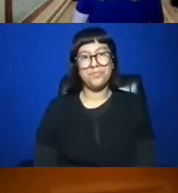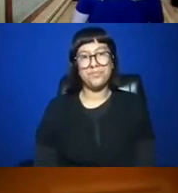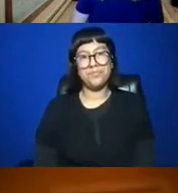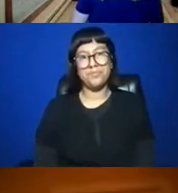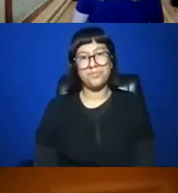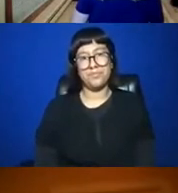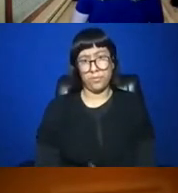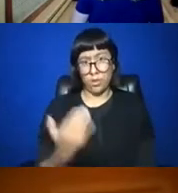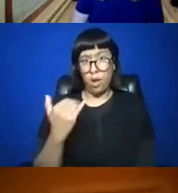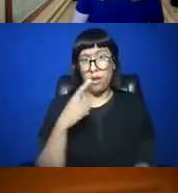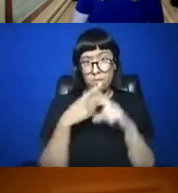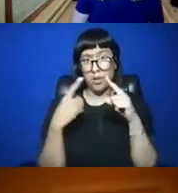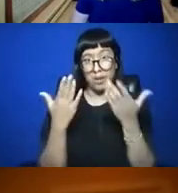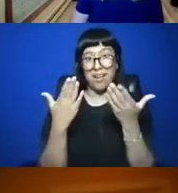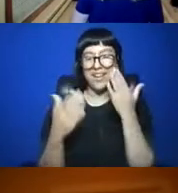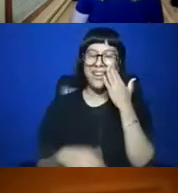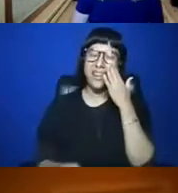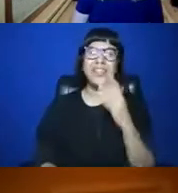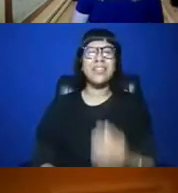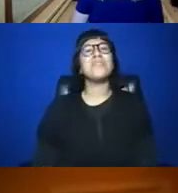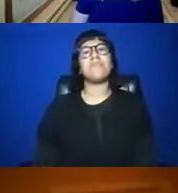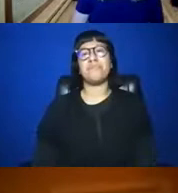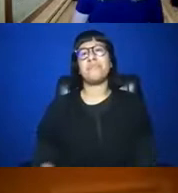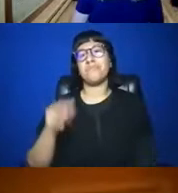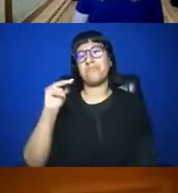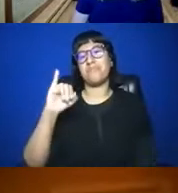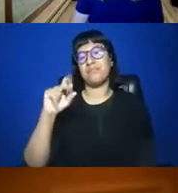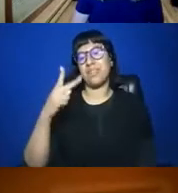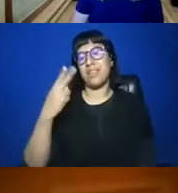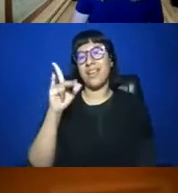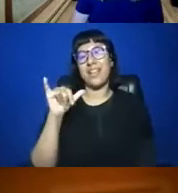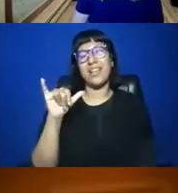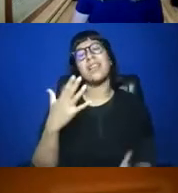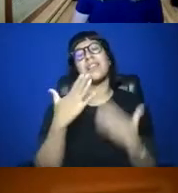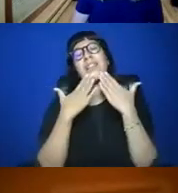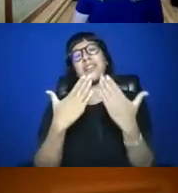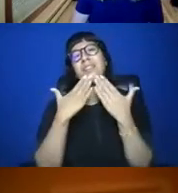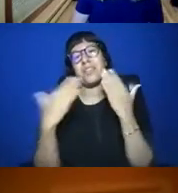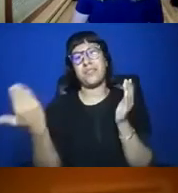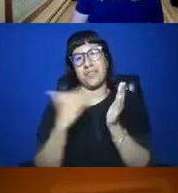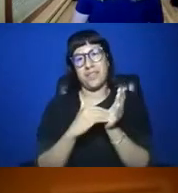Do you want to unmute? Okay, there you go. Oh, thank you. Thank you again.